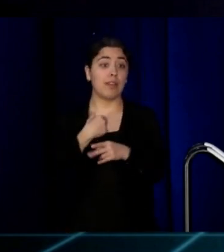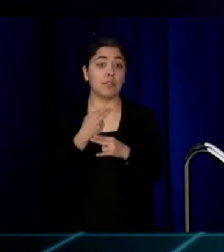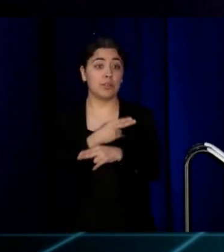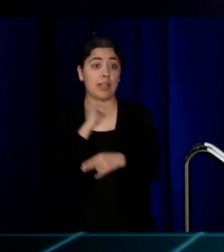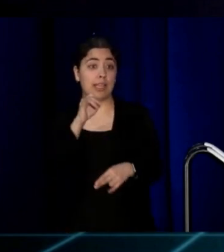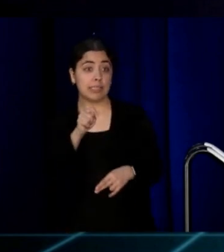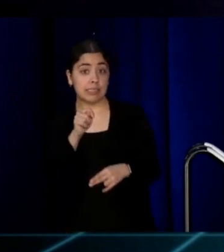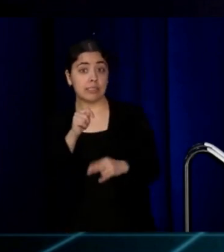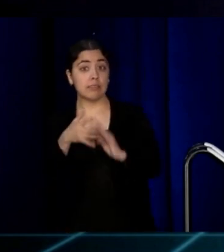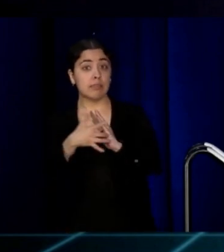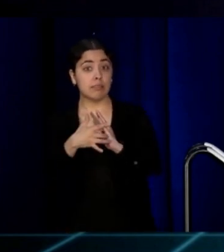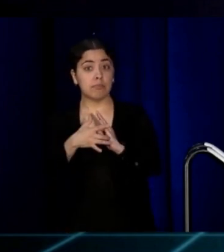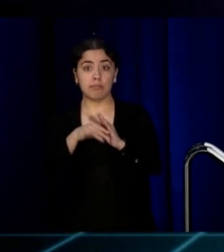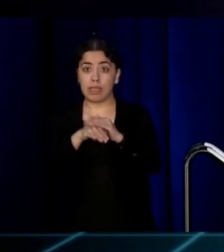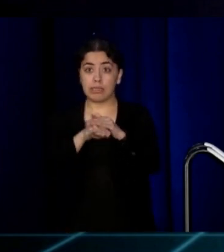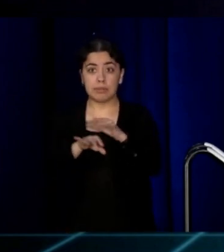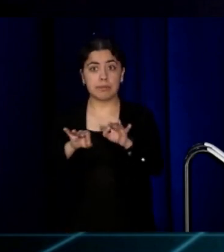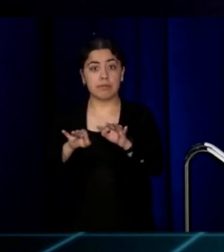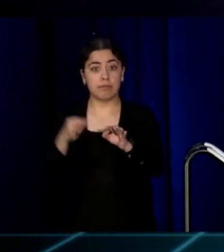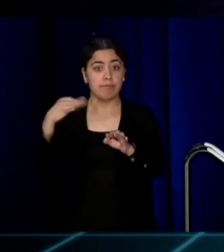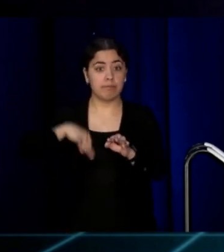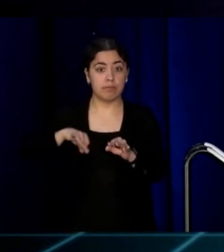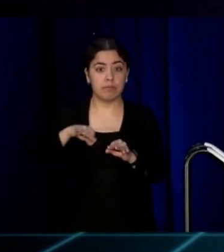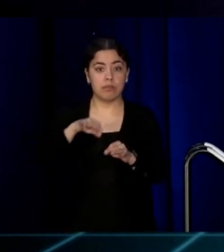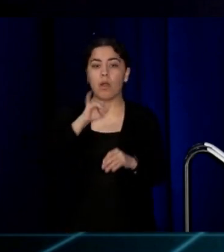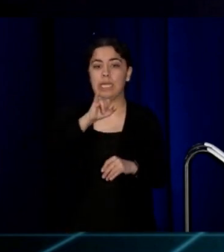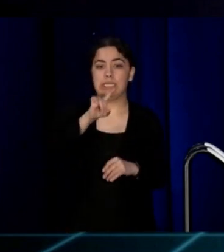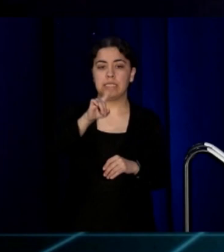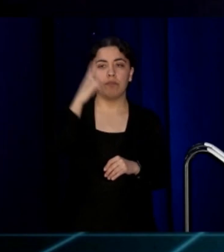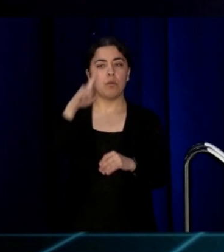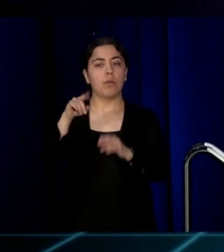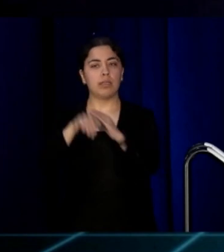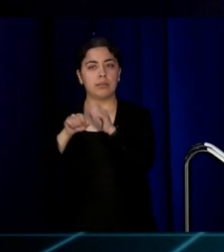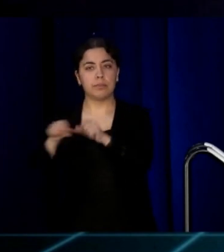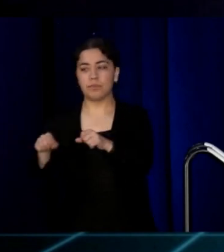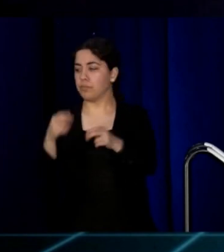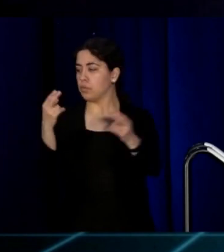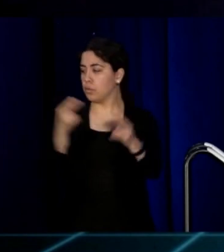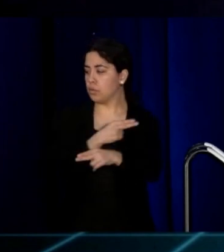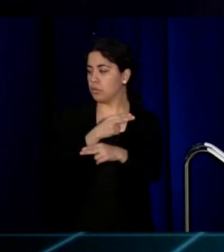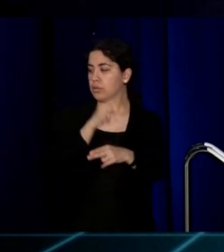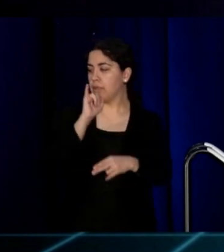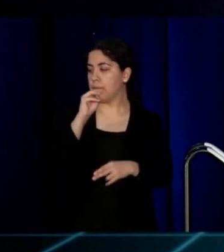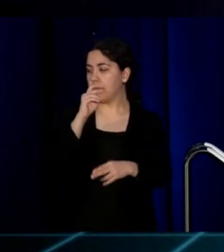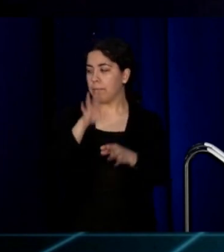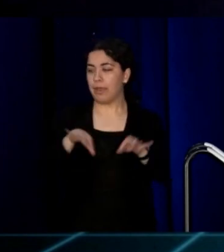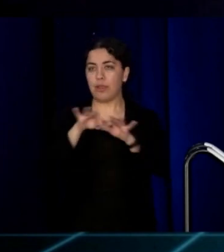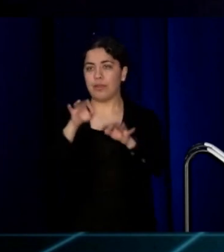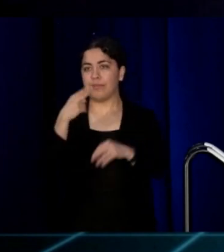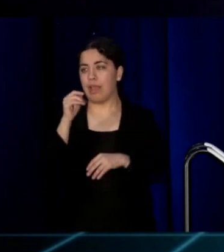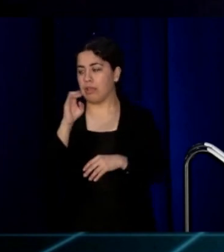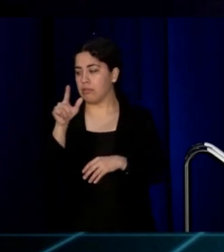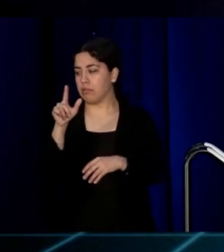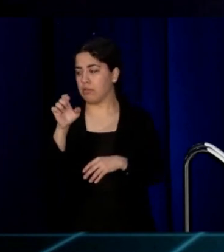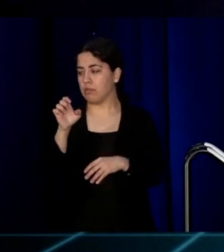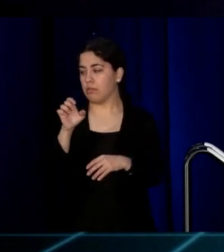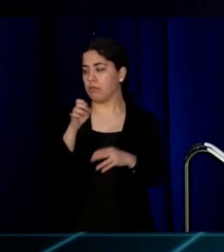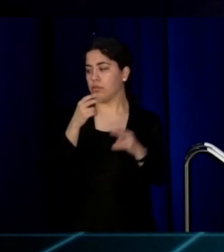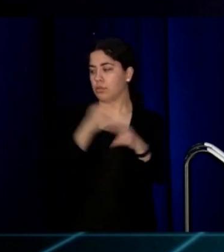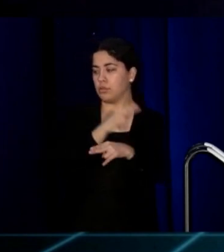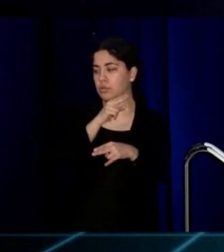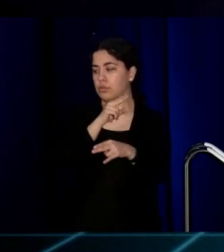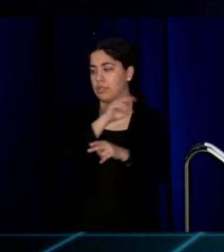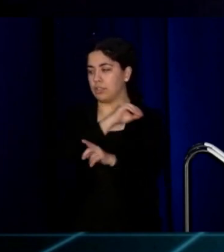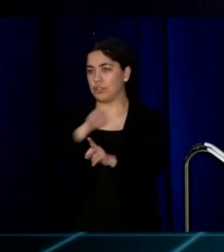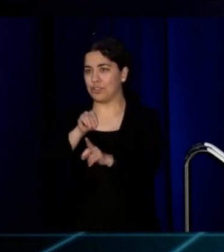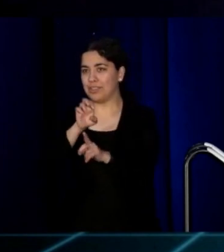really useful for accessibility. Use imperative handle, underrated, everyone hates it, no one uses it. We have use insertion effect and use